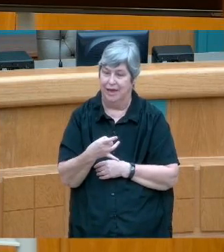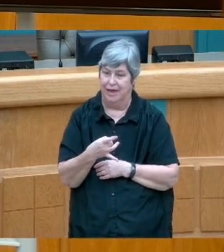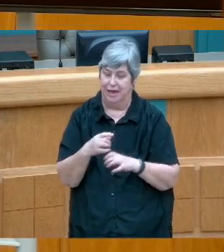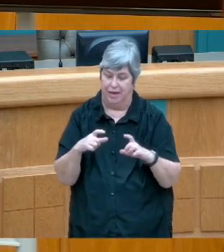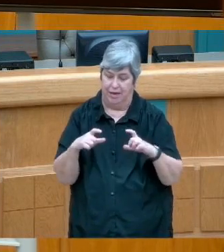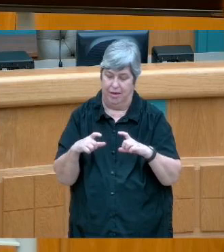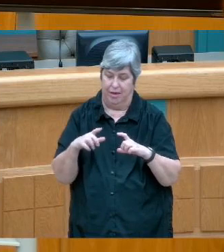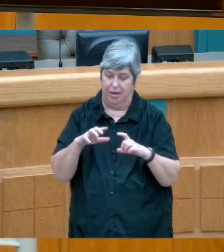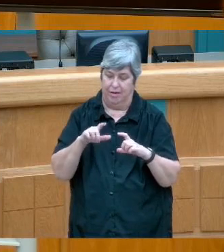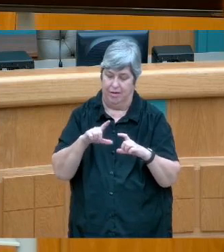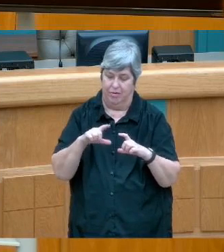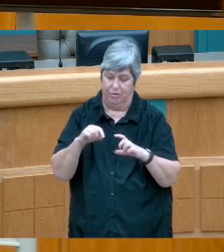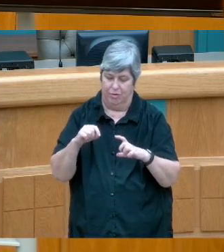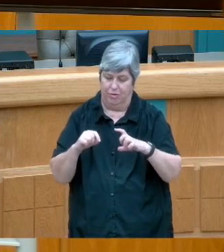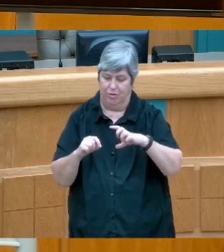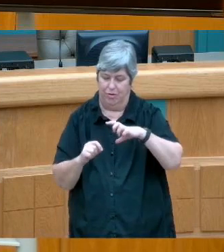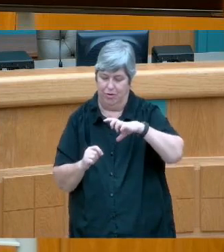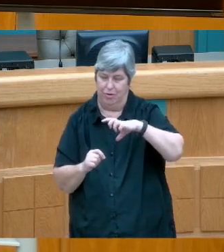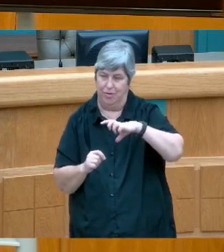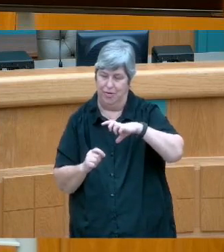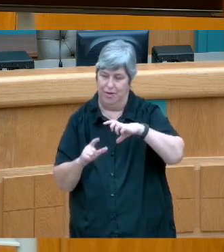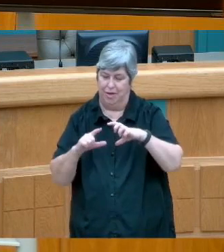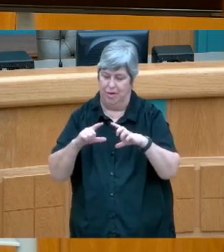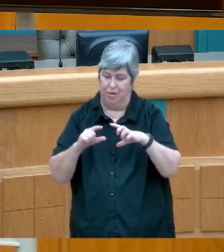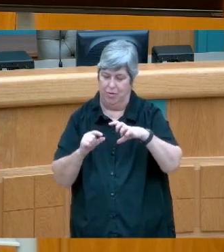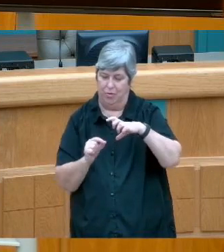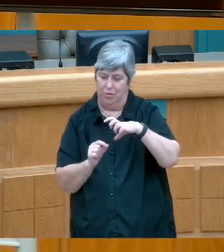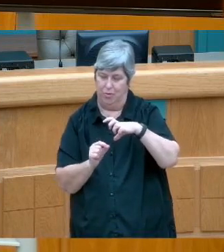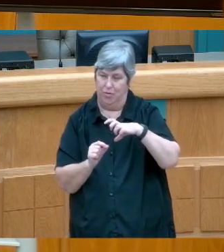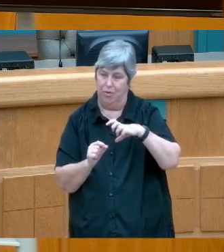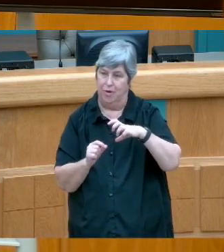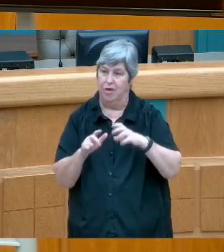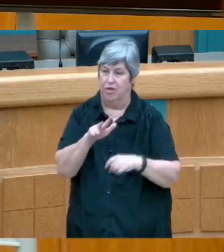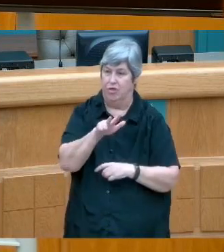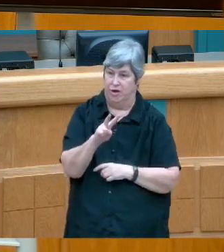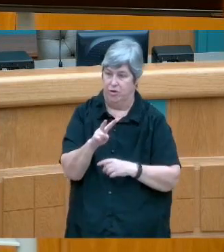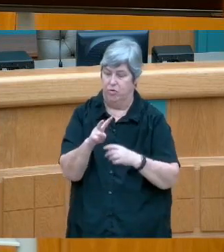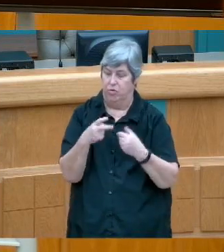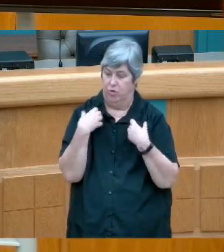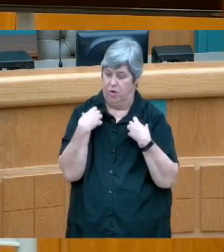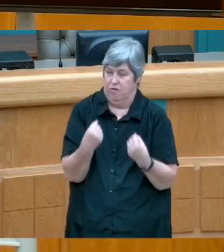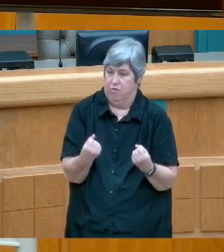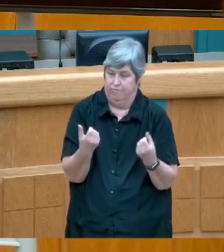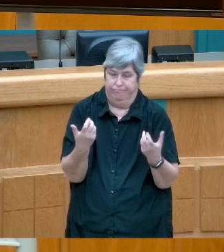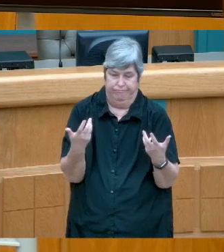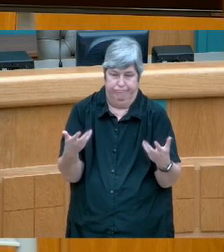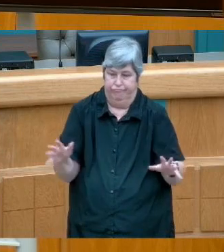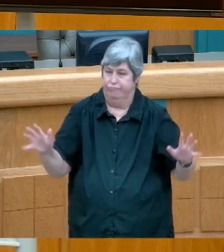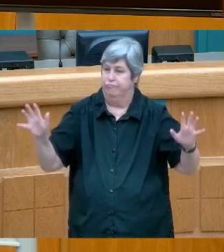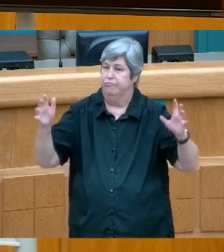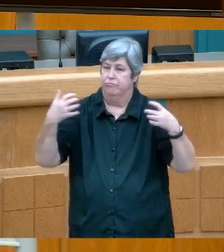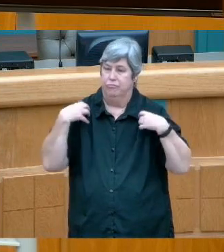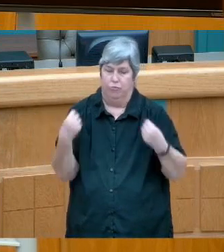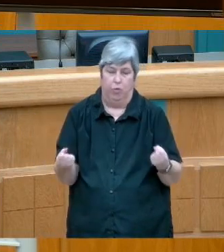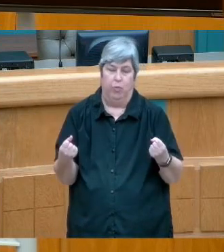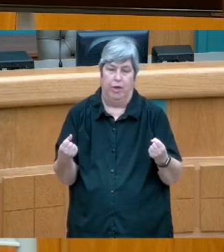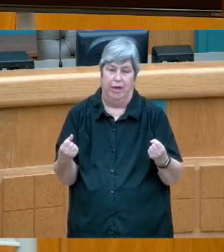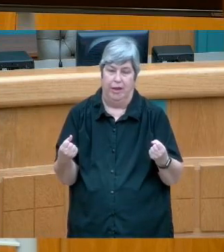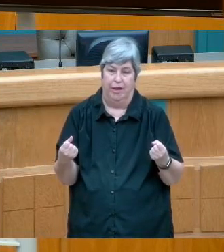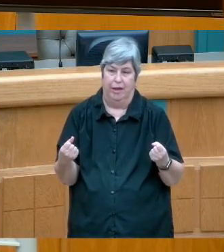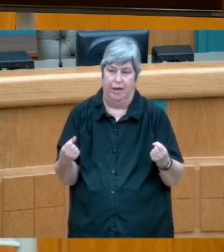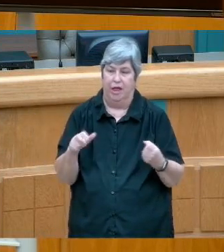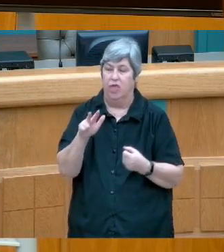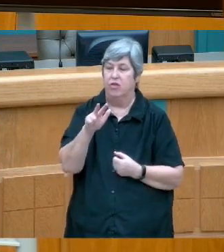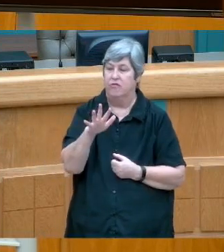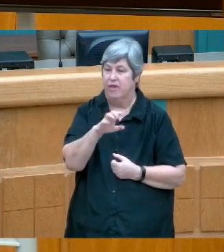getting bigger and bigger. And so 32 have recovered, 32 of the 92, which is a